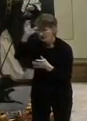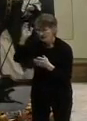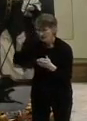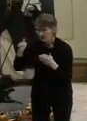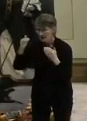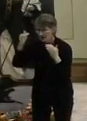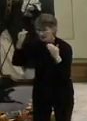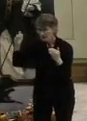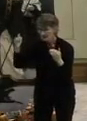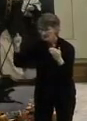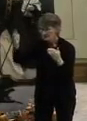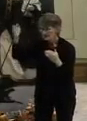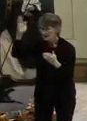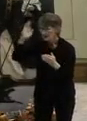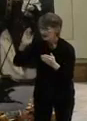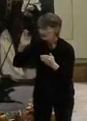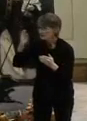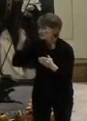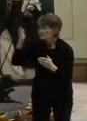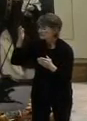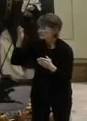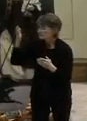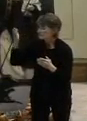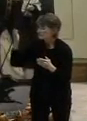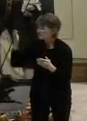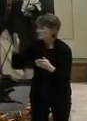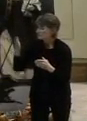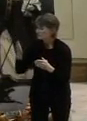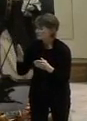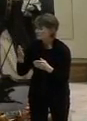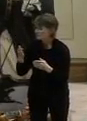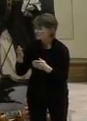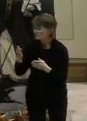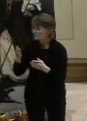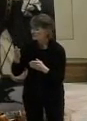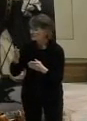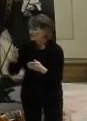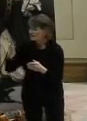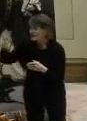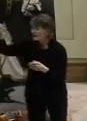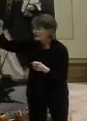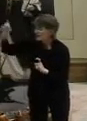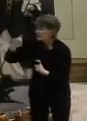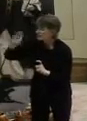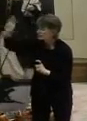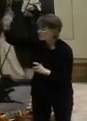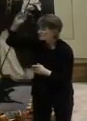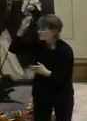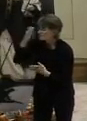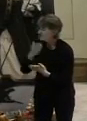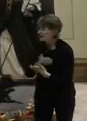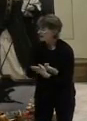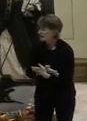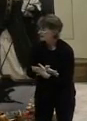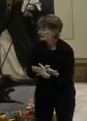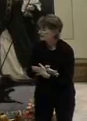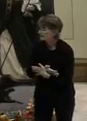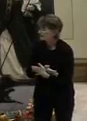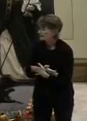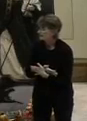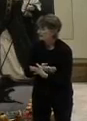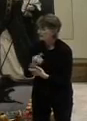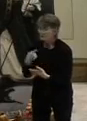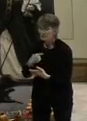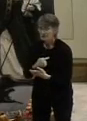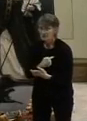and Eternal God. For you anointed your only begotten Son, our Lord Jesus Christ, with the oil of gladness